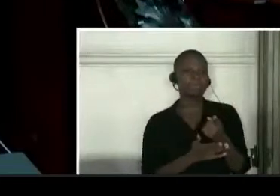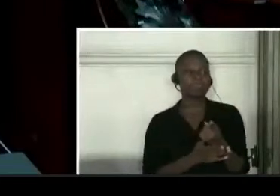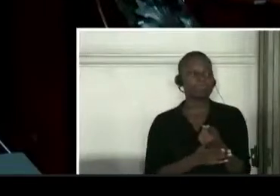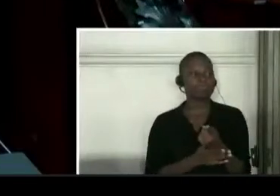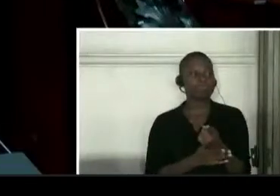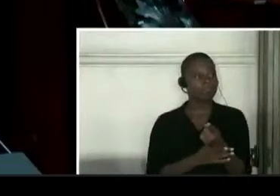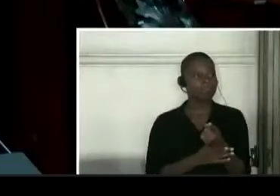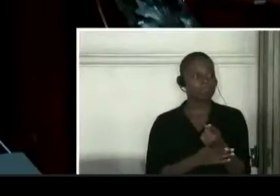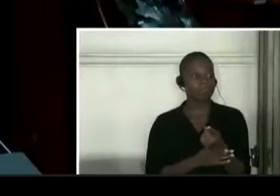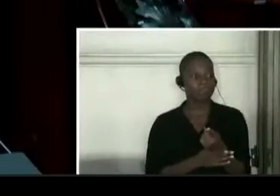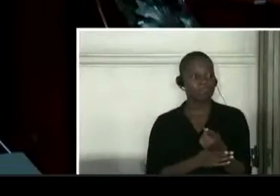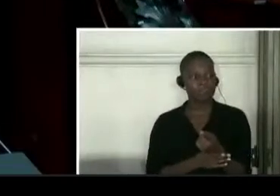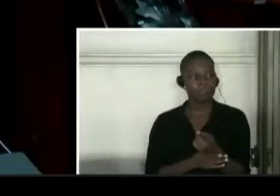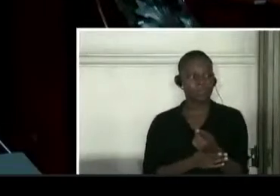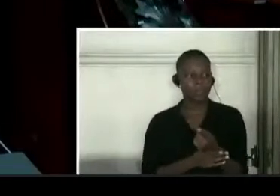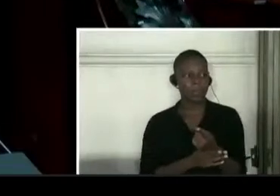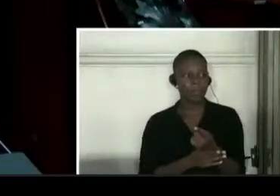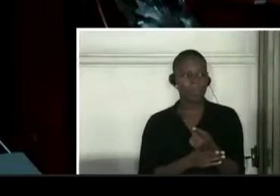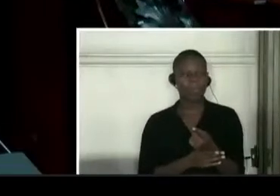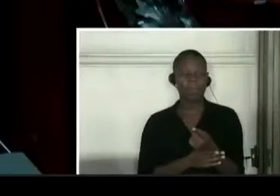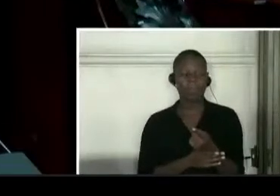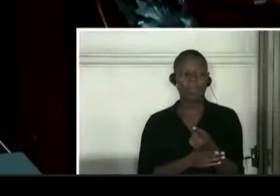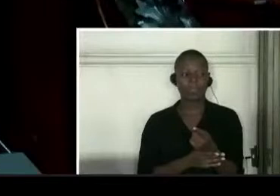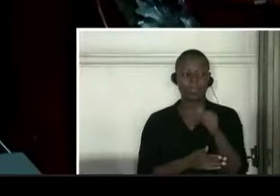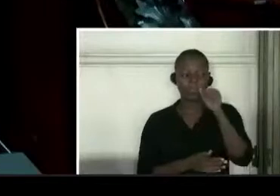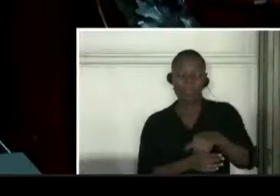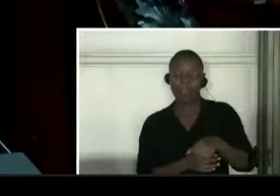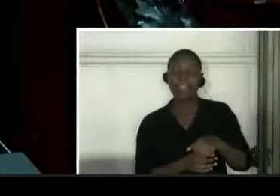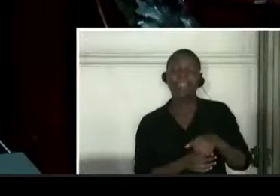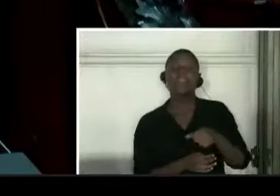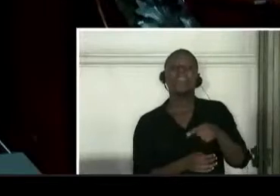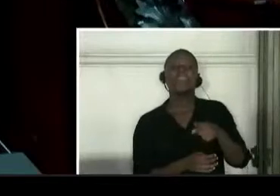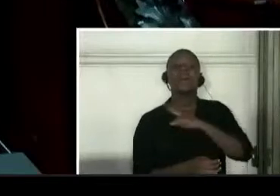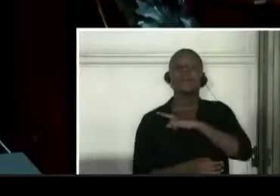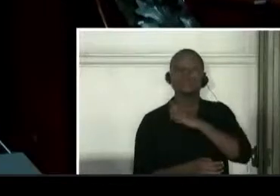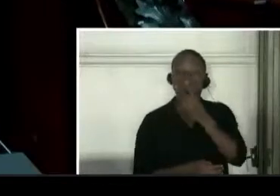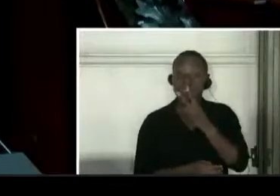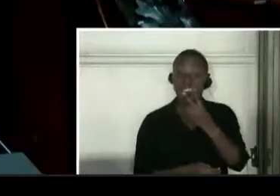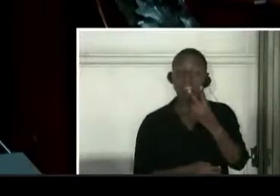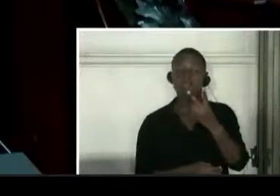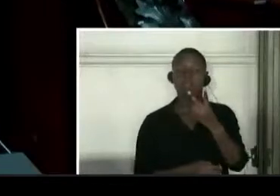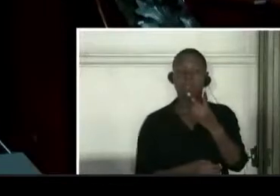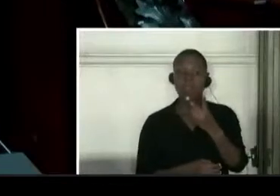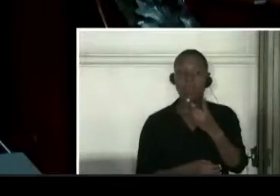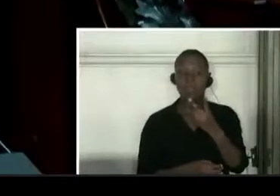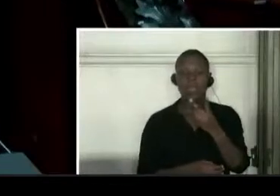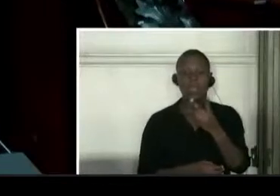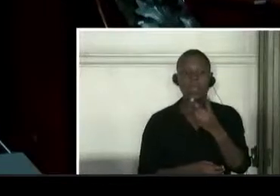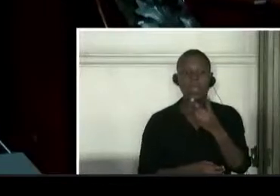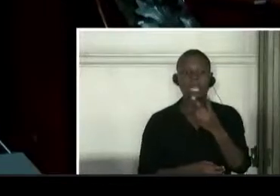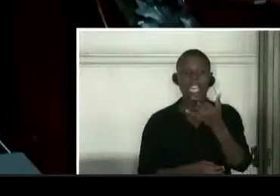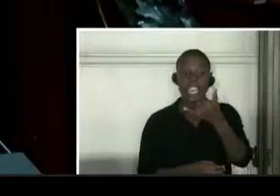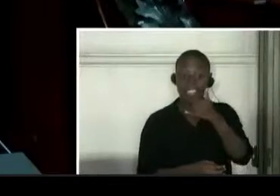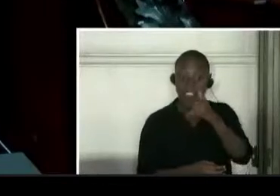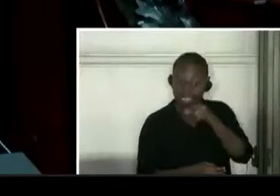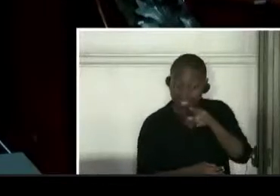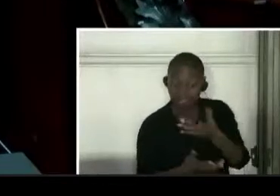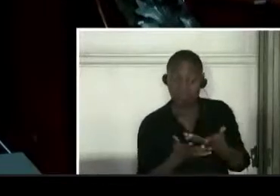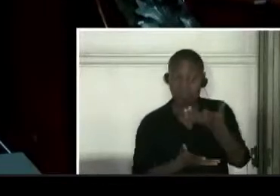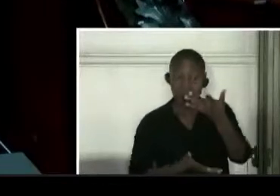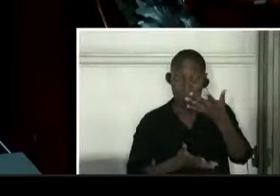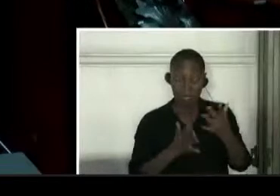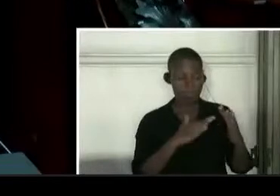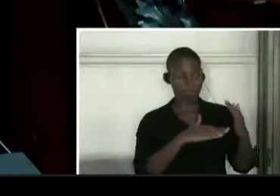ukuthi uhulumeni usehambe ibanga elingakanani ukwakhela abantu bakithi izindlu. Ingoba izakhiwo azidilizwa uma abantu